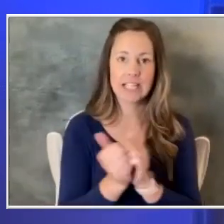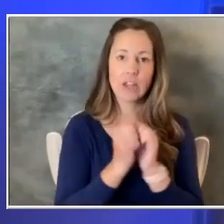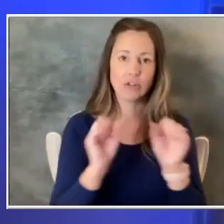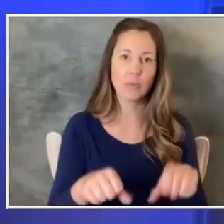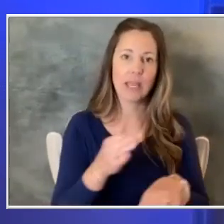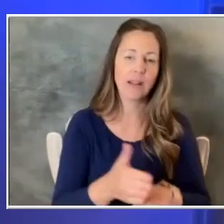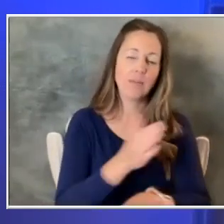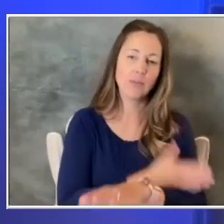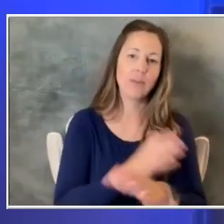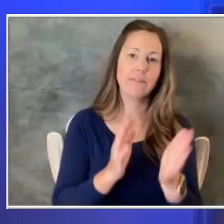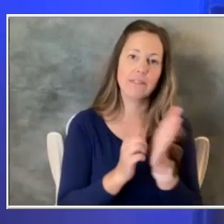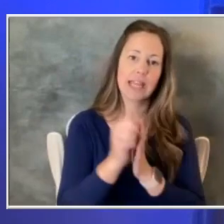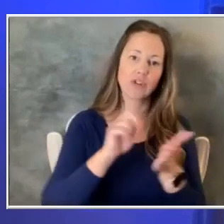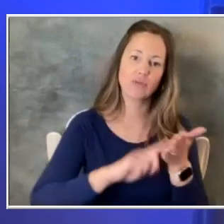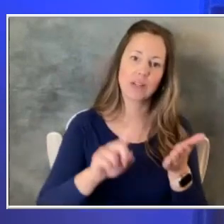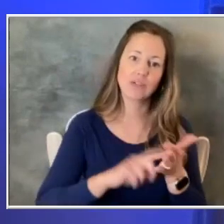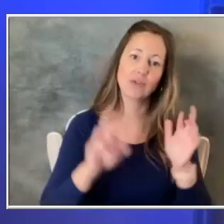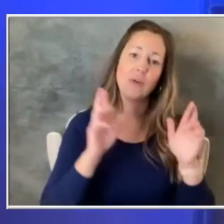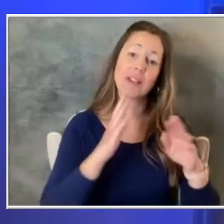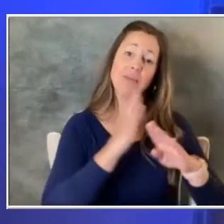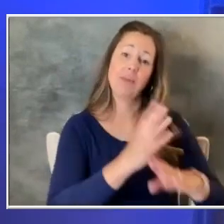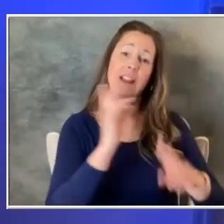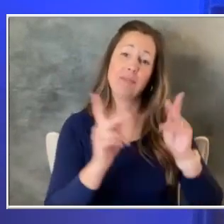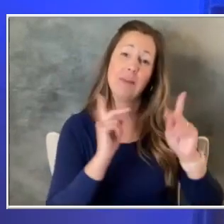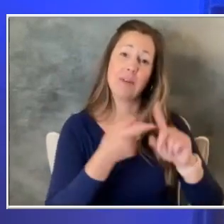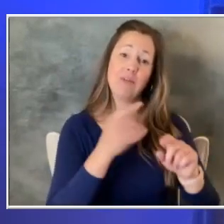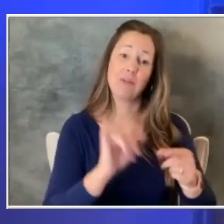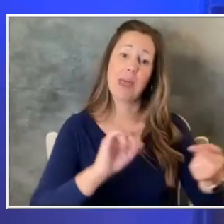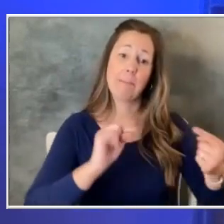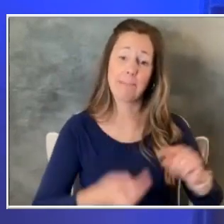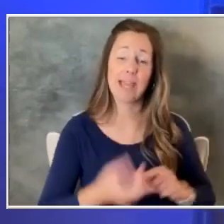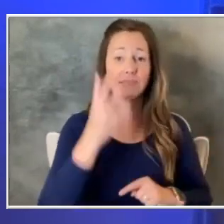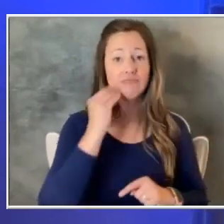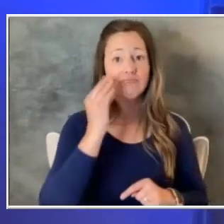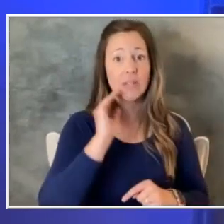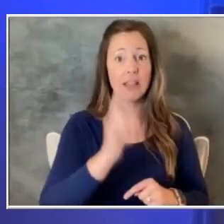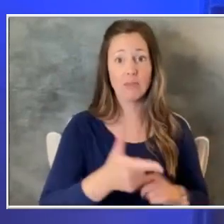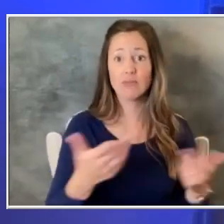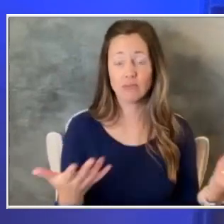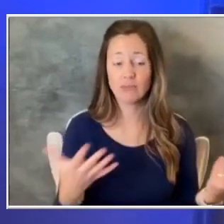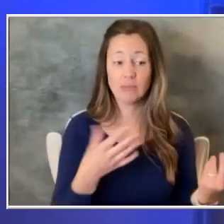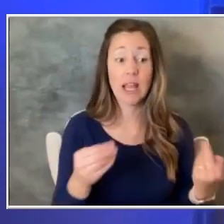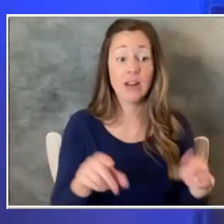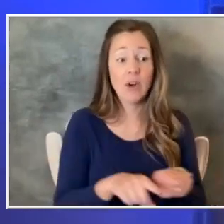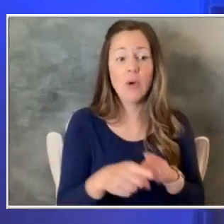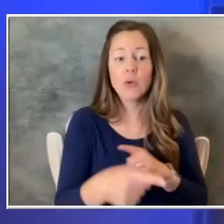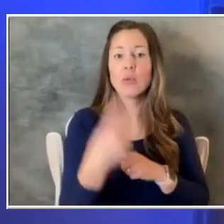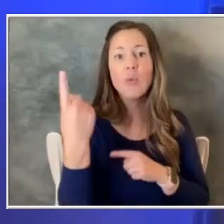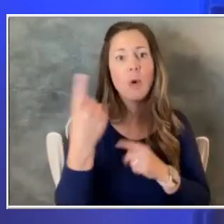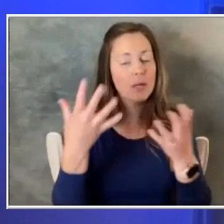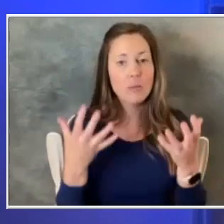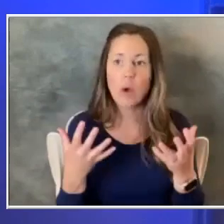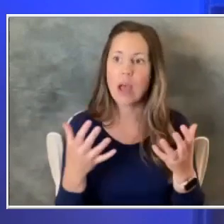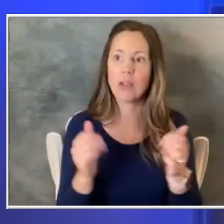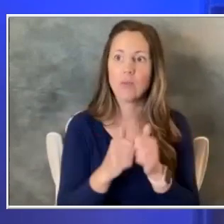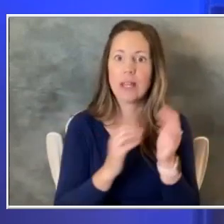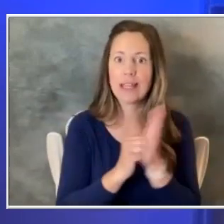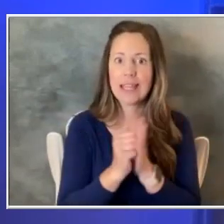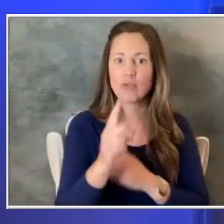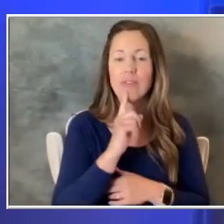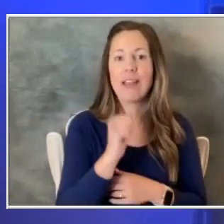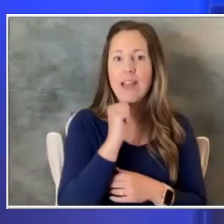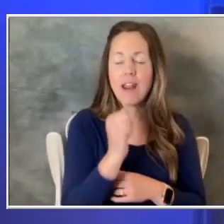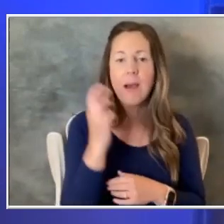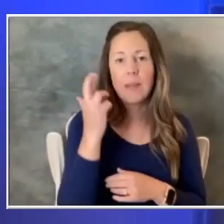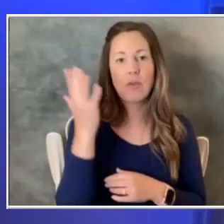and hopefully prevent a lot of people from having the pain that I went through. And you always want with cancer to not be the reason why